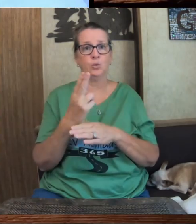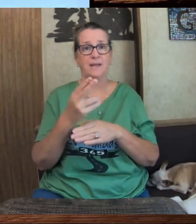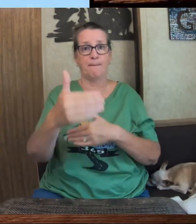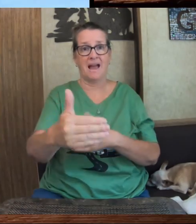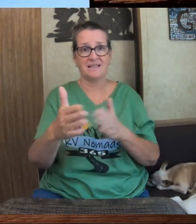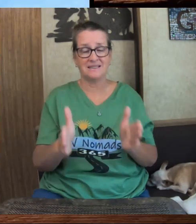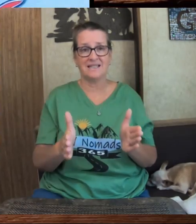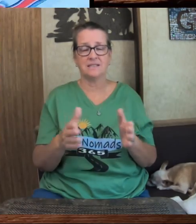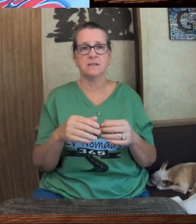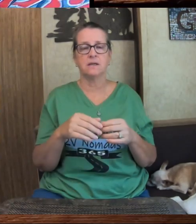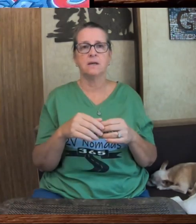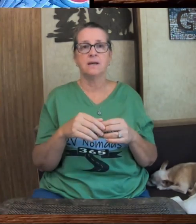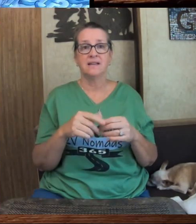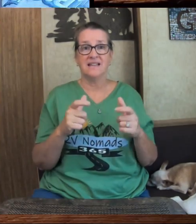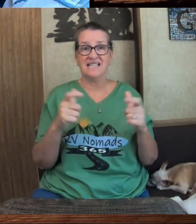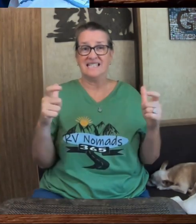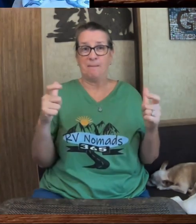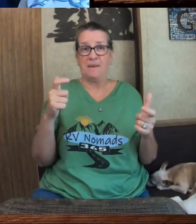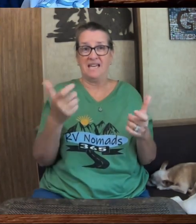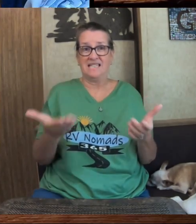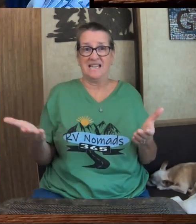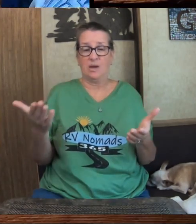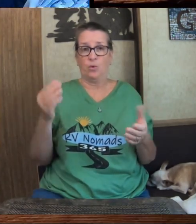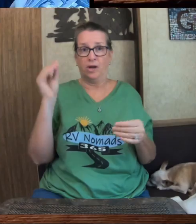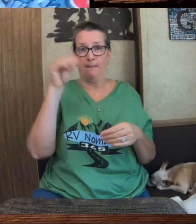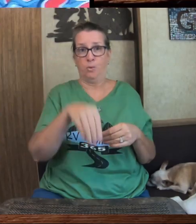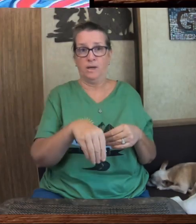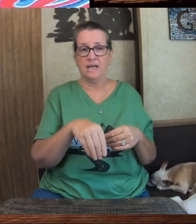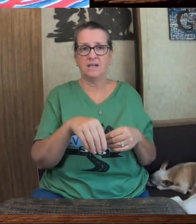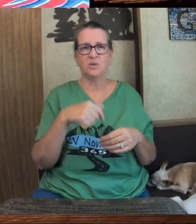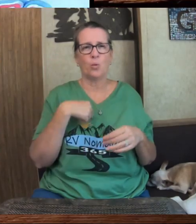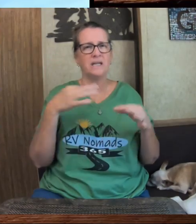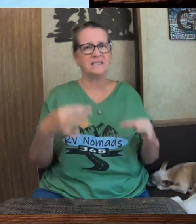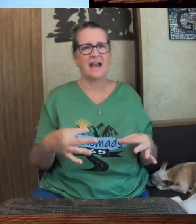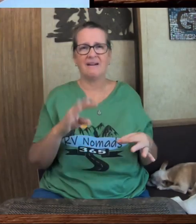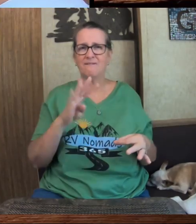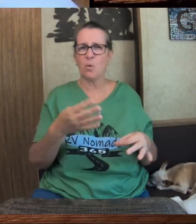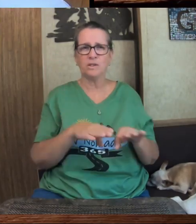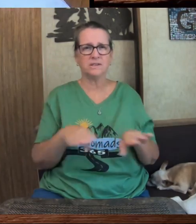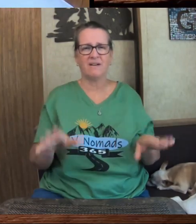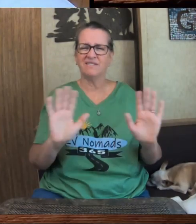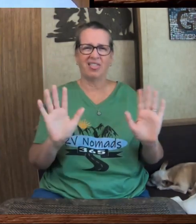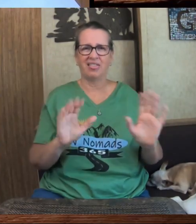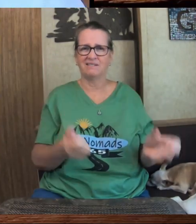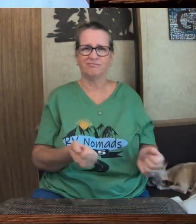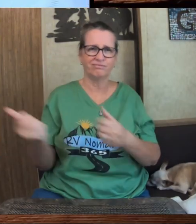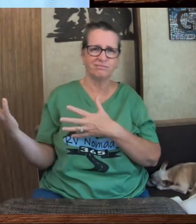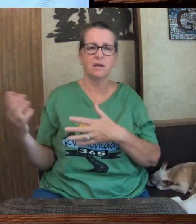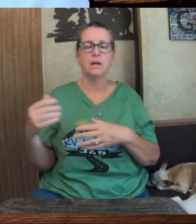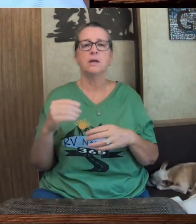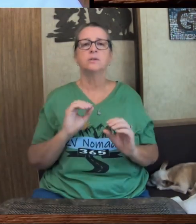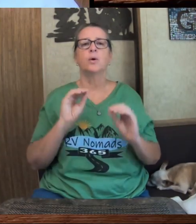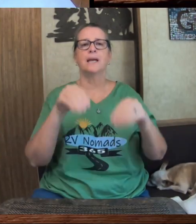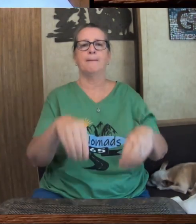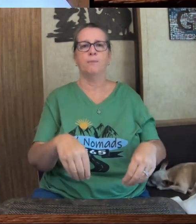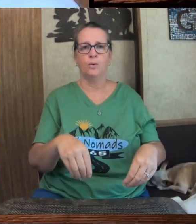And this is the biggest thing we put in here. So instead of putting the fourth shelf, we decided to scrap the fourth shelf so we can